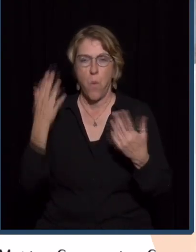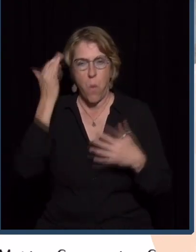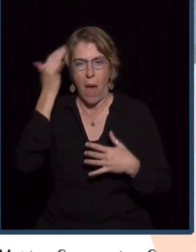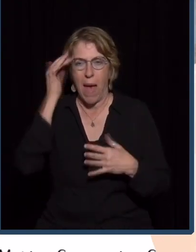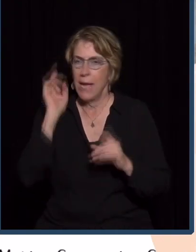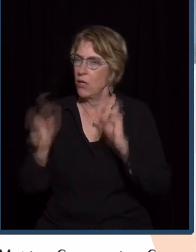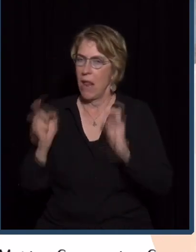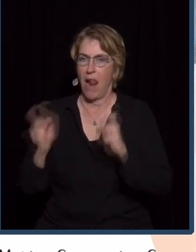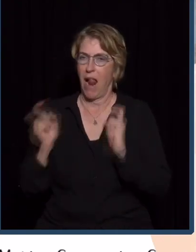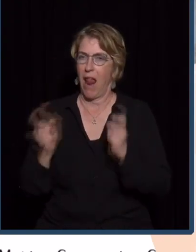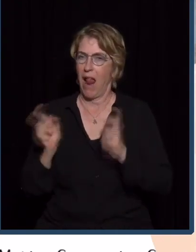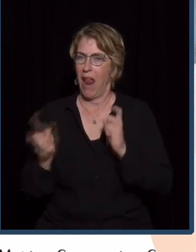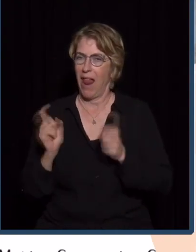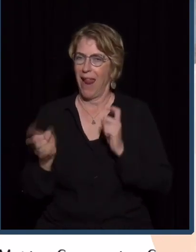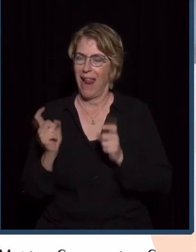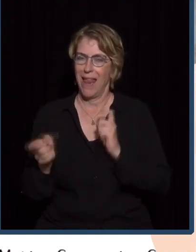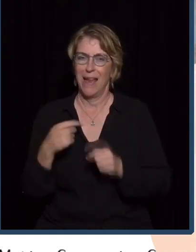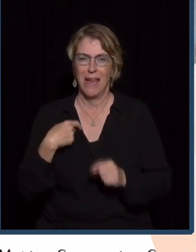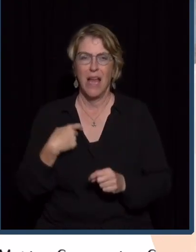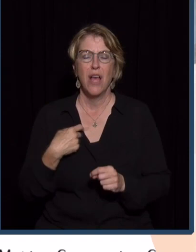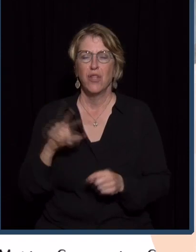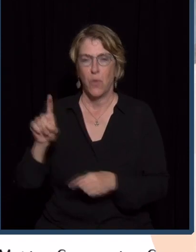so quick. So I'll keep you updated. We're up to